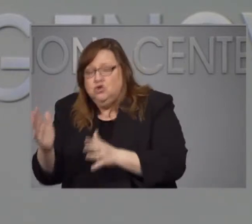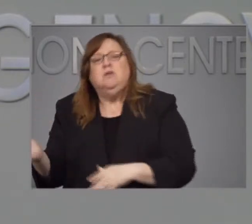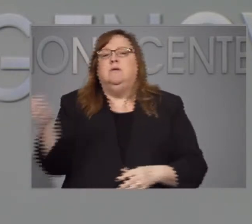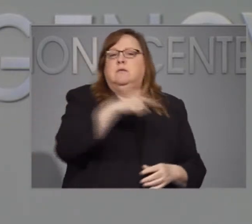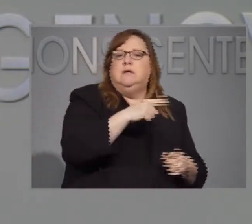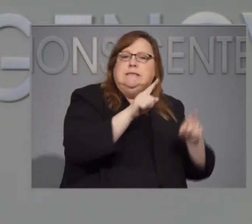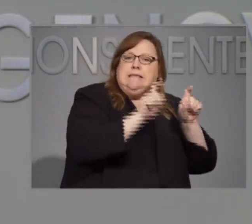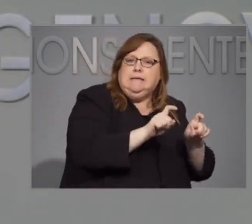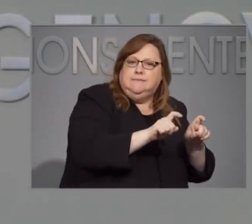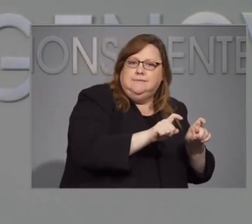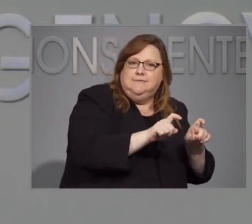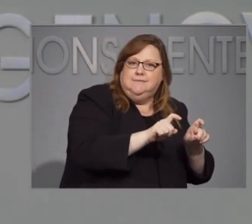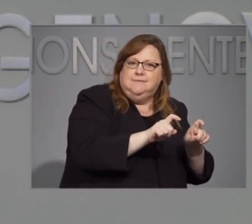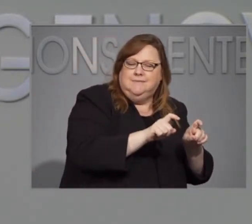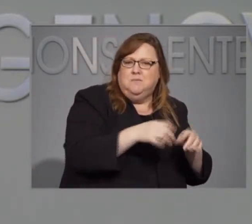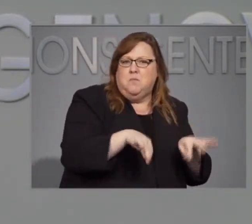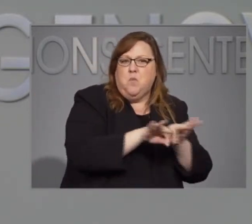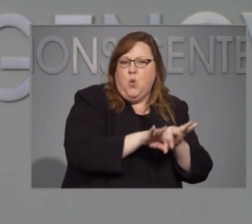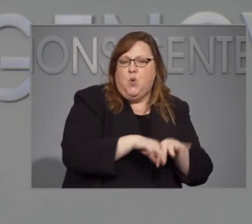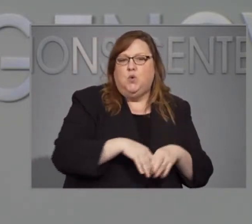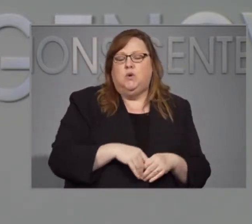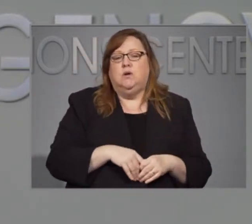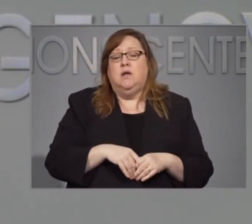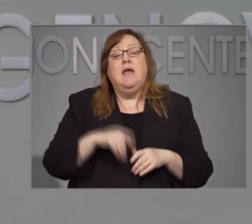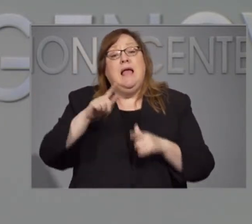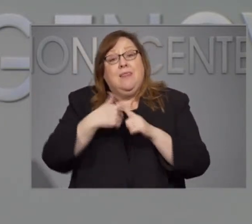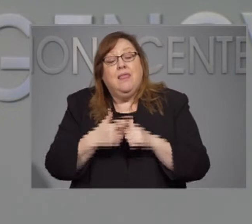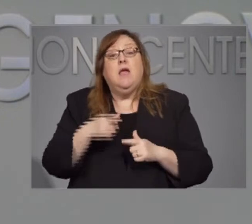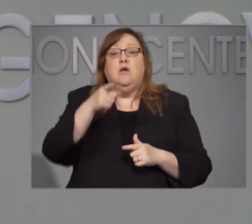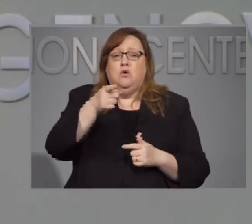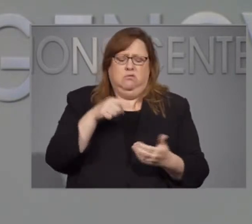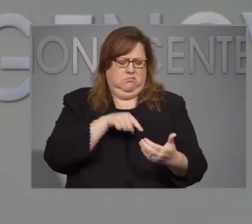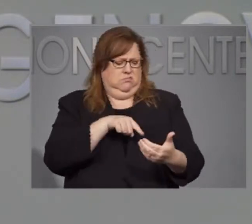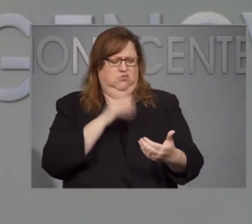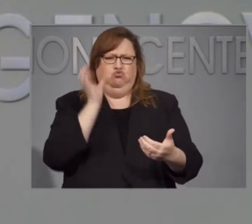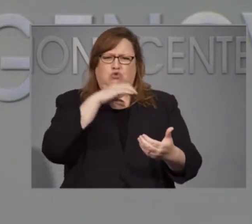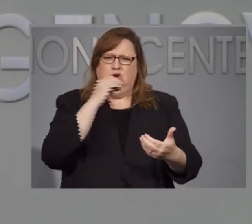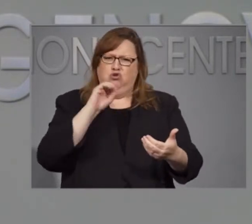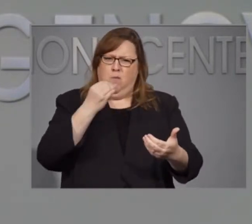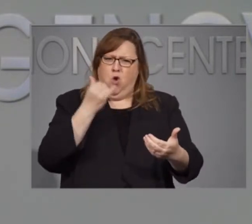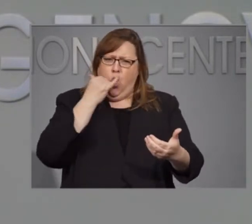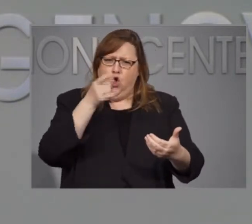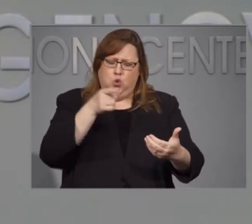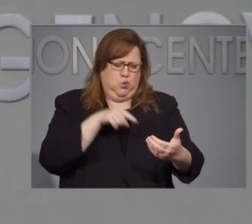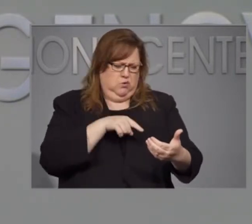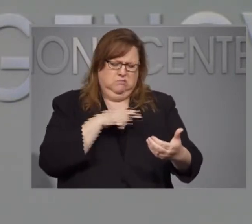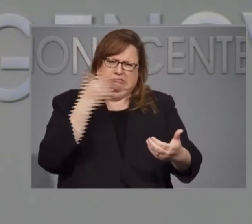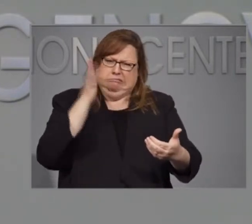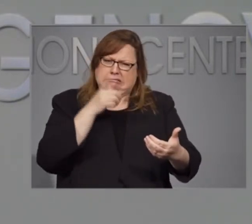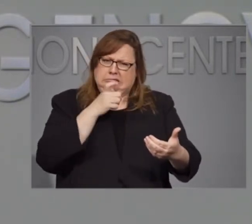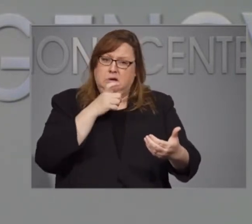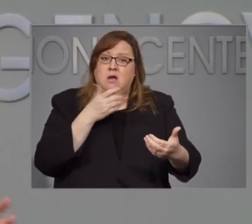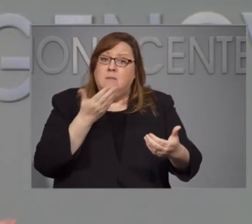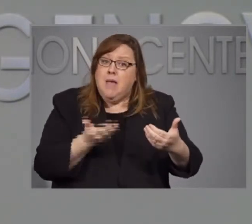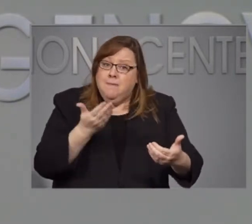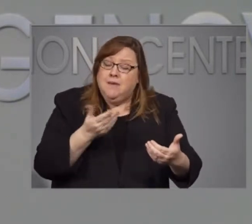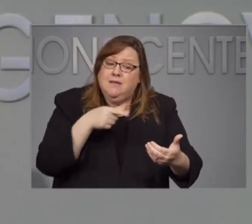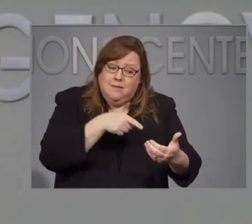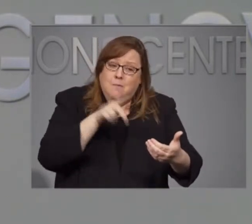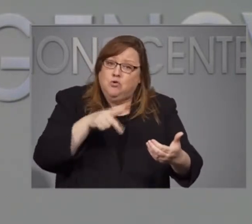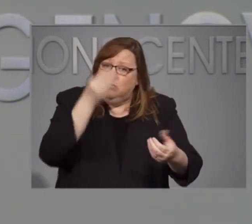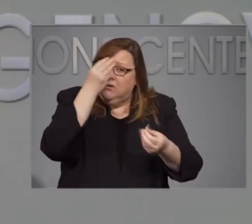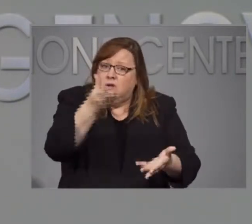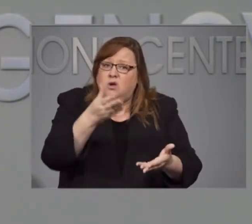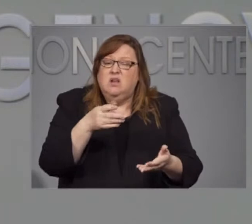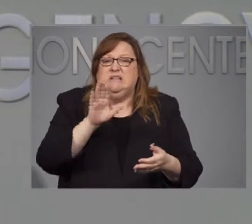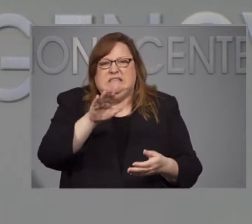next steps in terms of isolation and getting tested. So those are the things we can do right now, right? So we want to see those